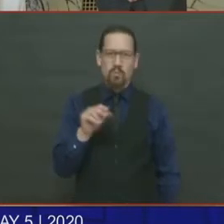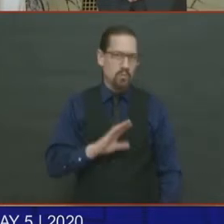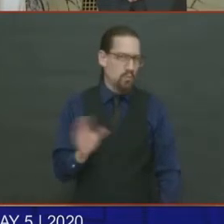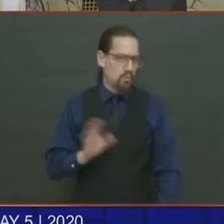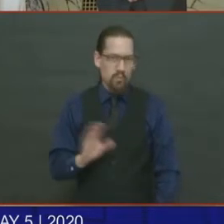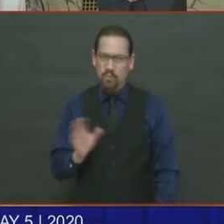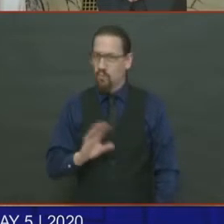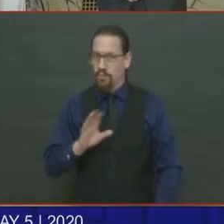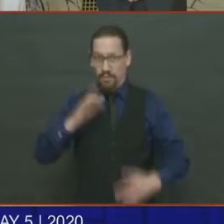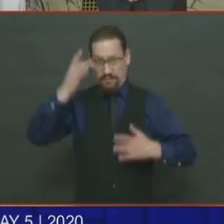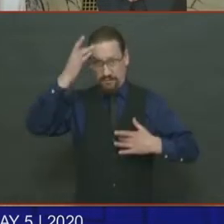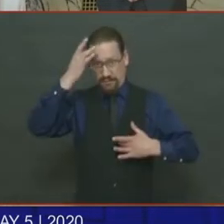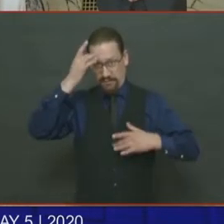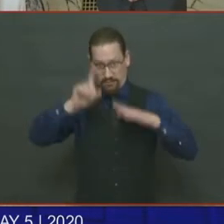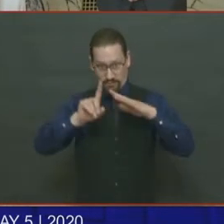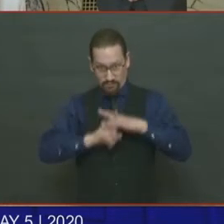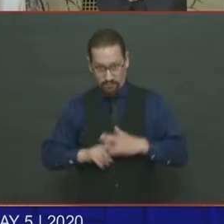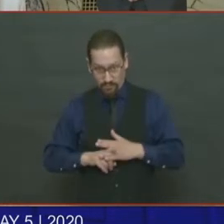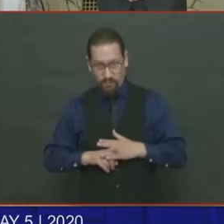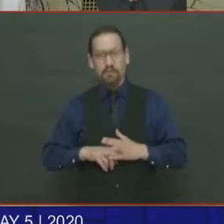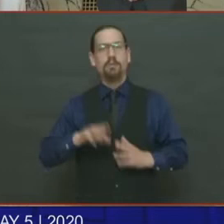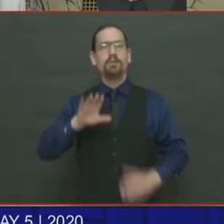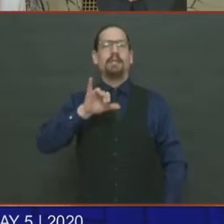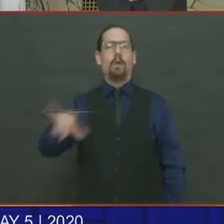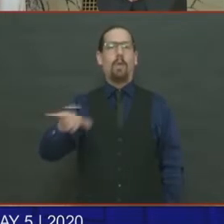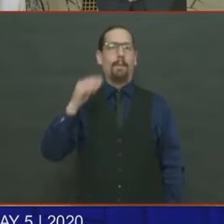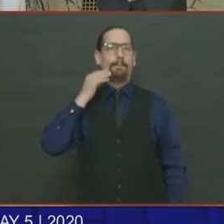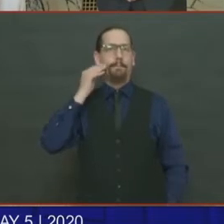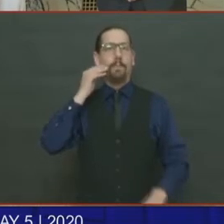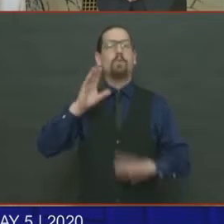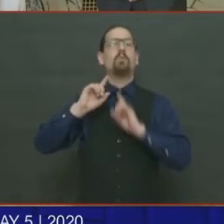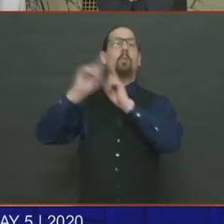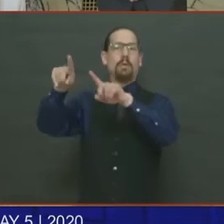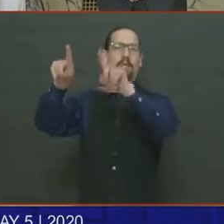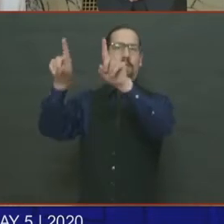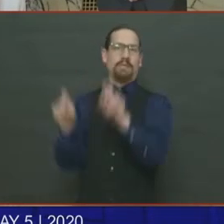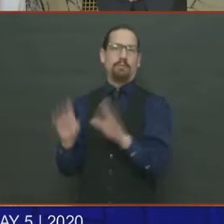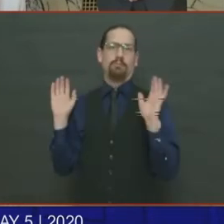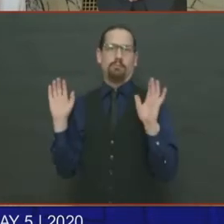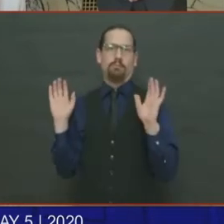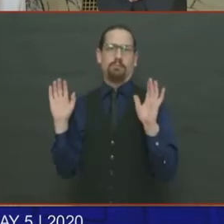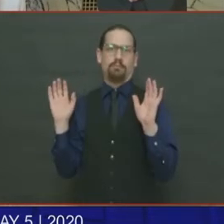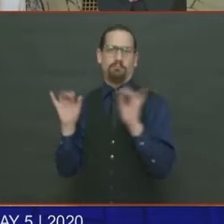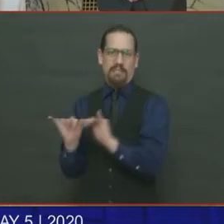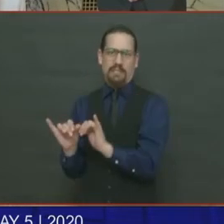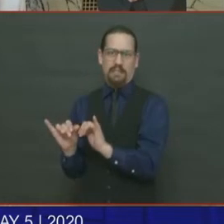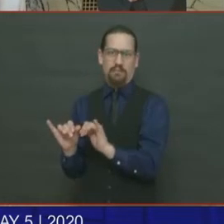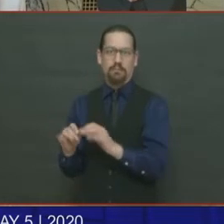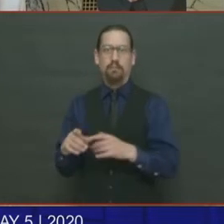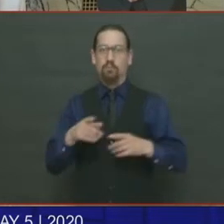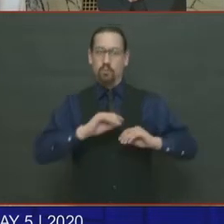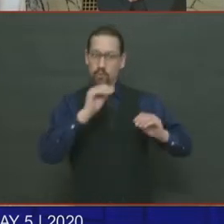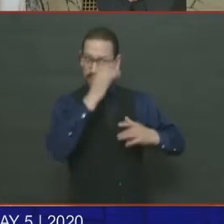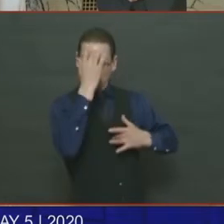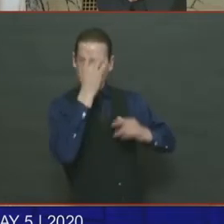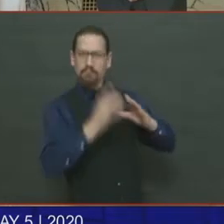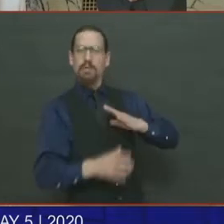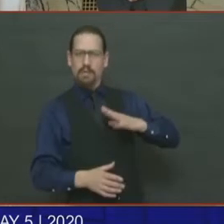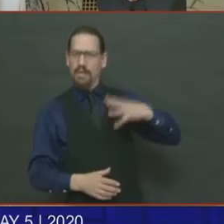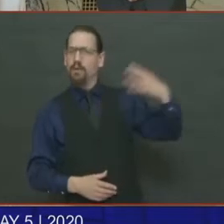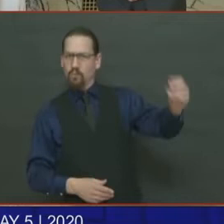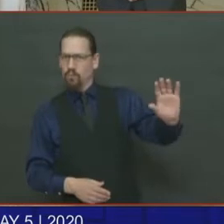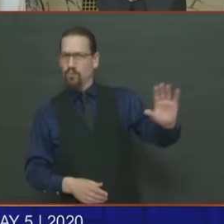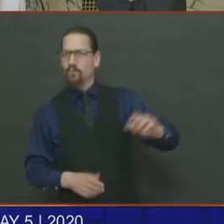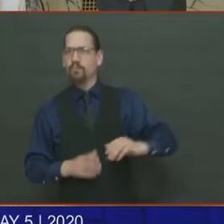have COVID-19 and don't have symptoms. We sometimes use the term asymptomatic to